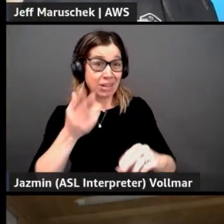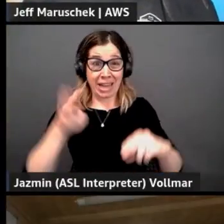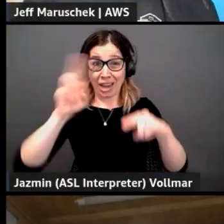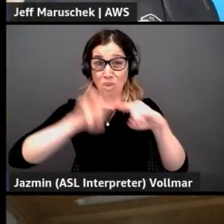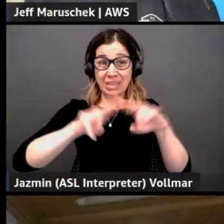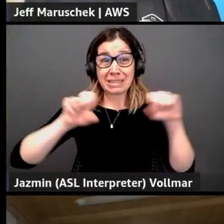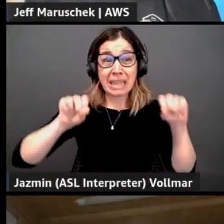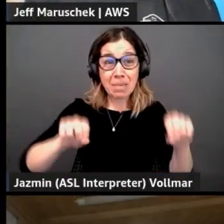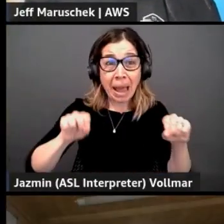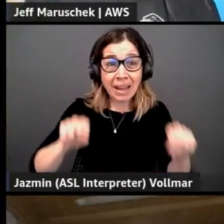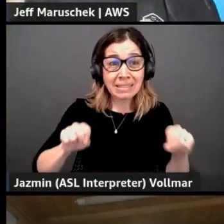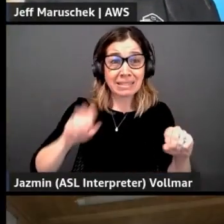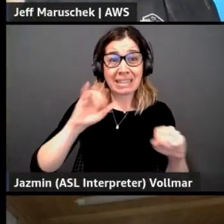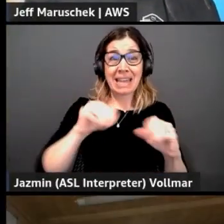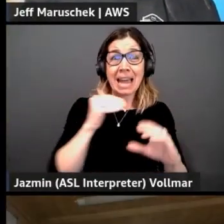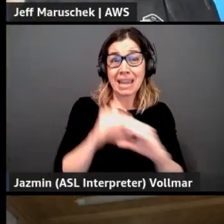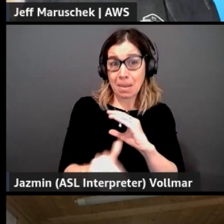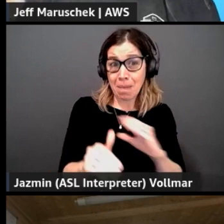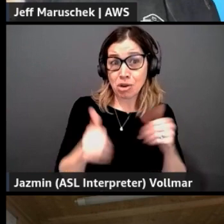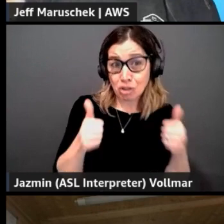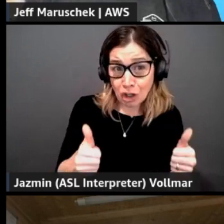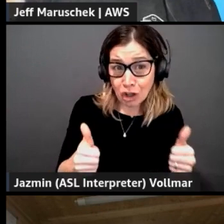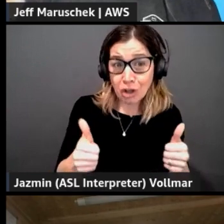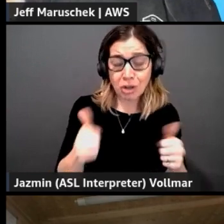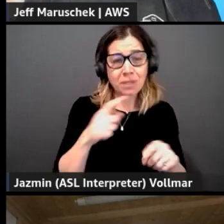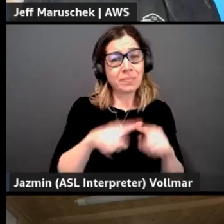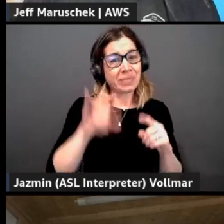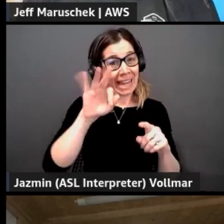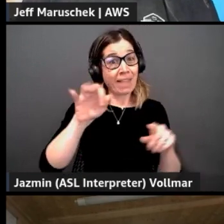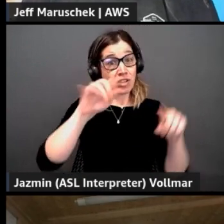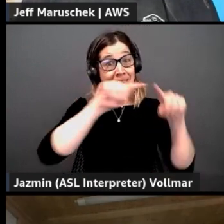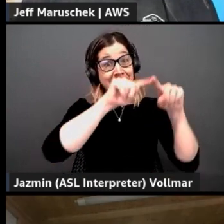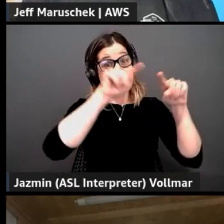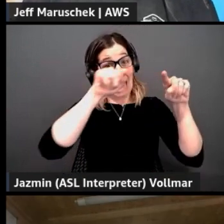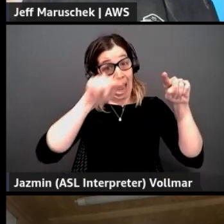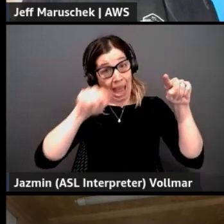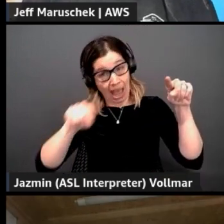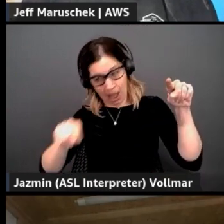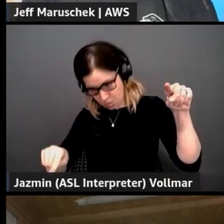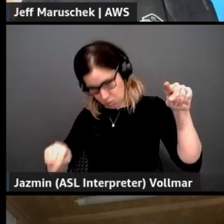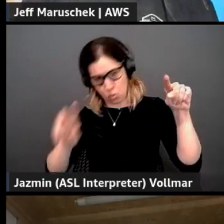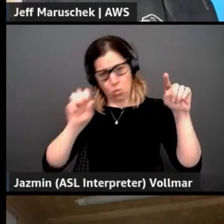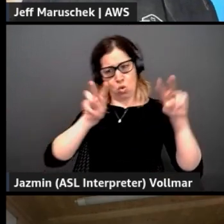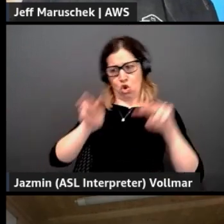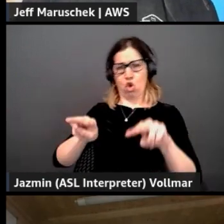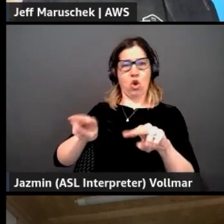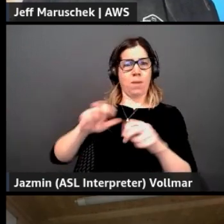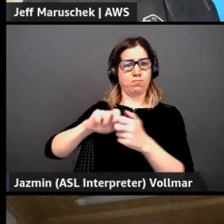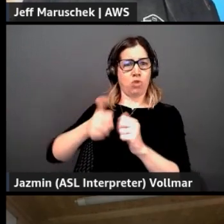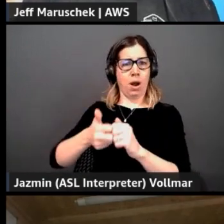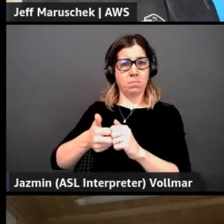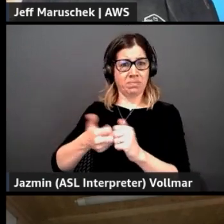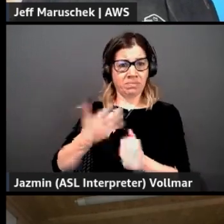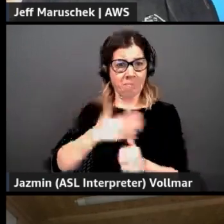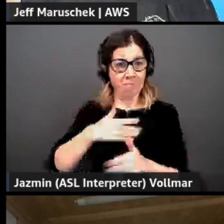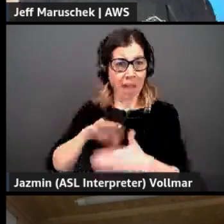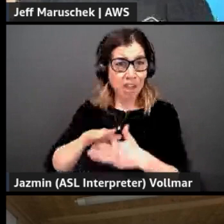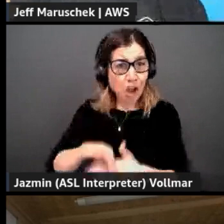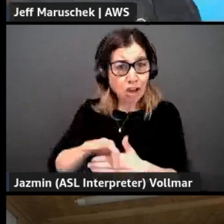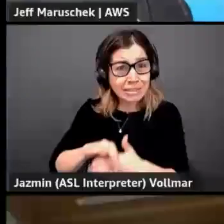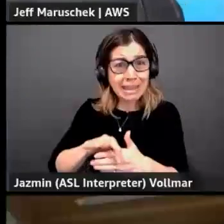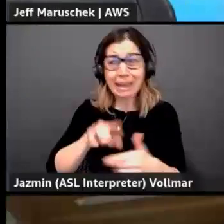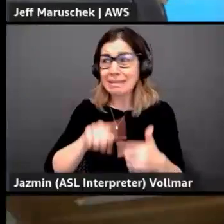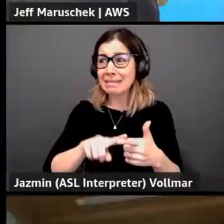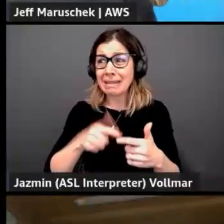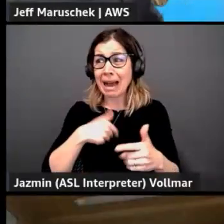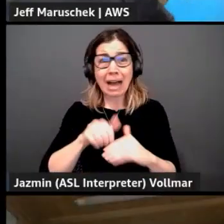you can track that, okay, if this is going down at some point, okay, I have a problem here with my sending. It could be my content. It could be, I'm sending